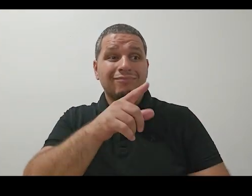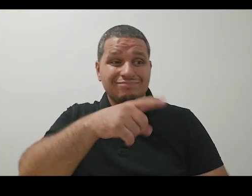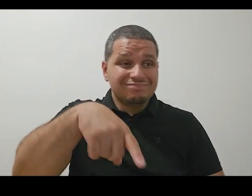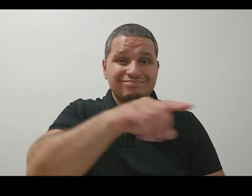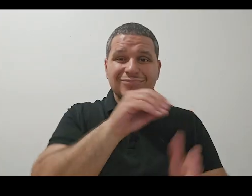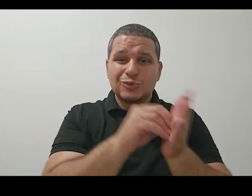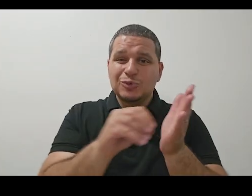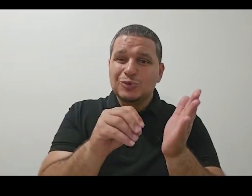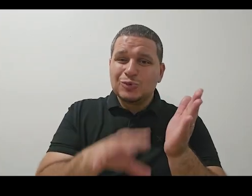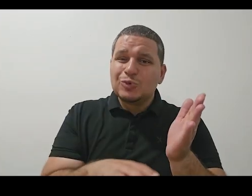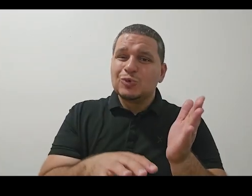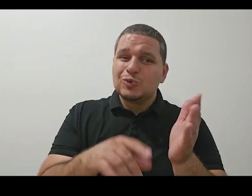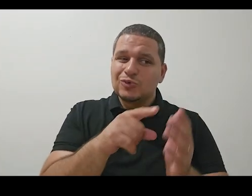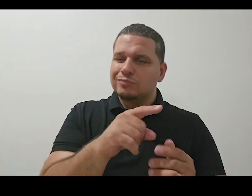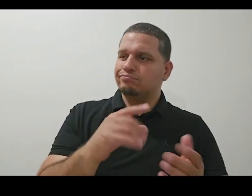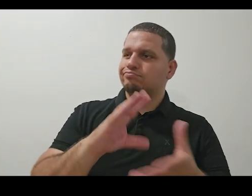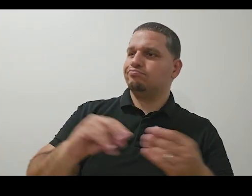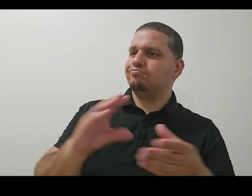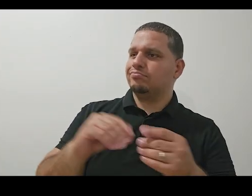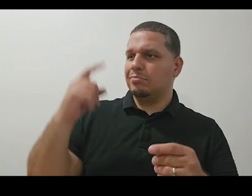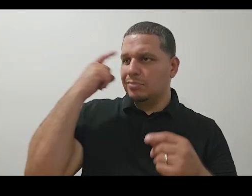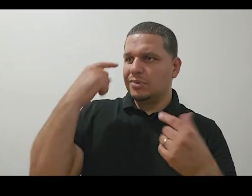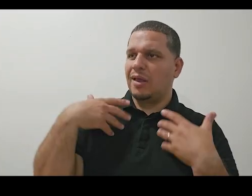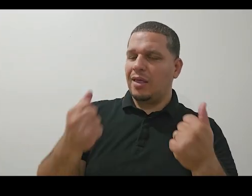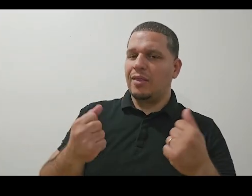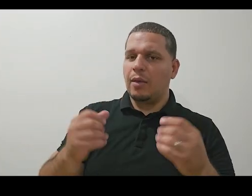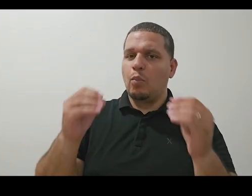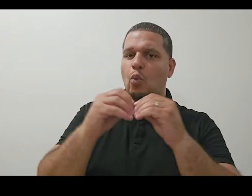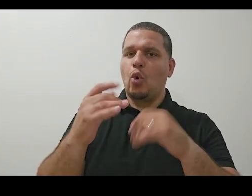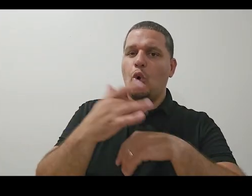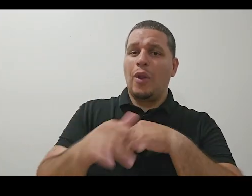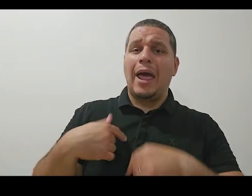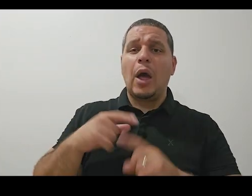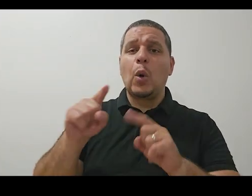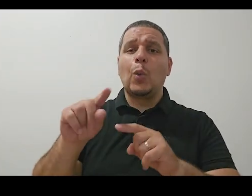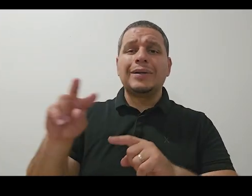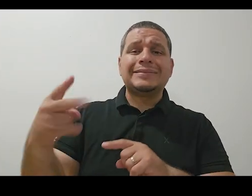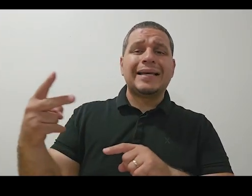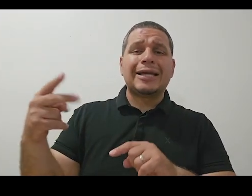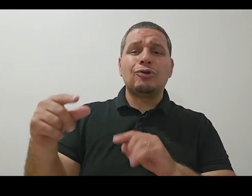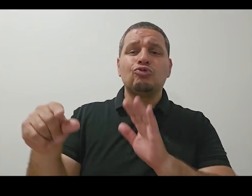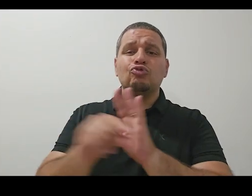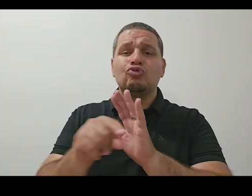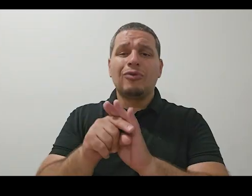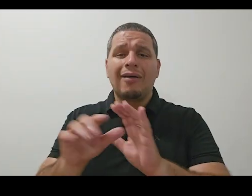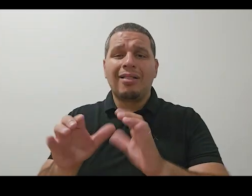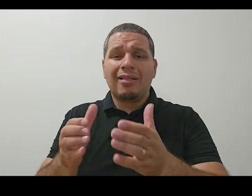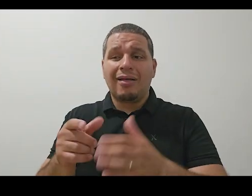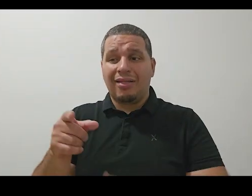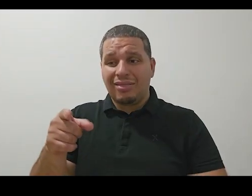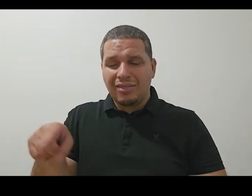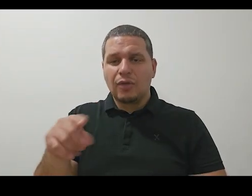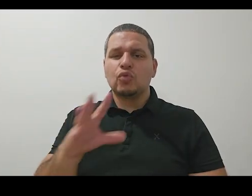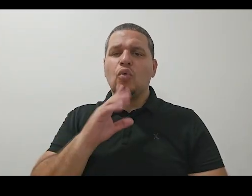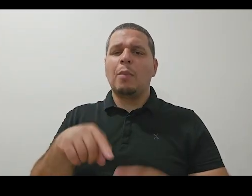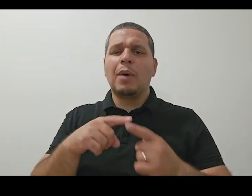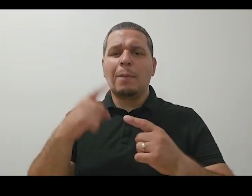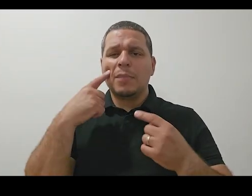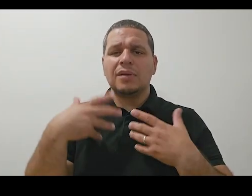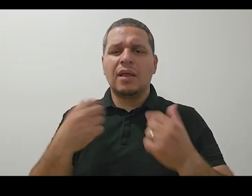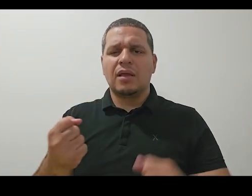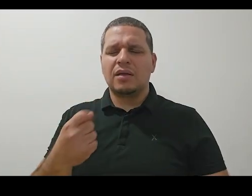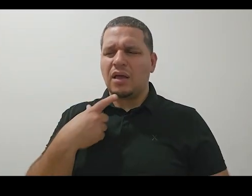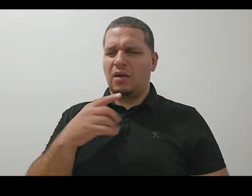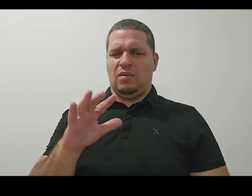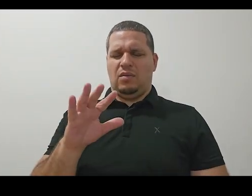and now we're talking about mental health at an early age. I go into second grade class, and they want me to talk about mental health.